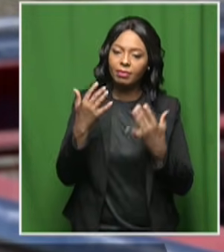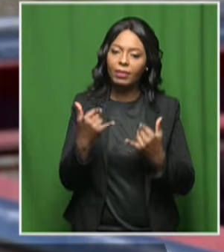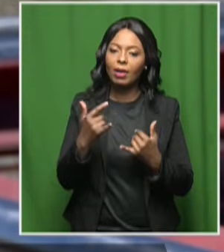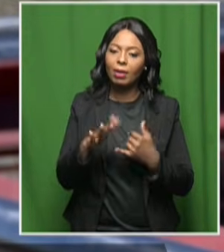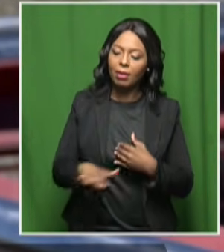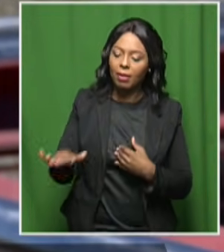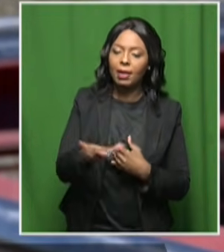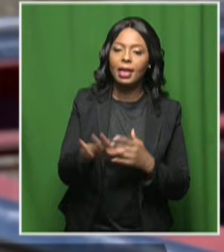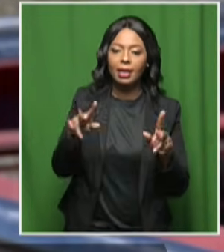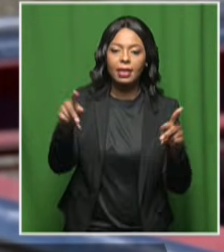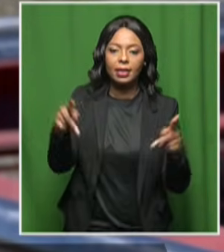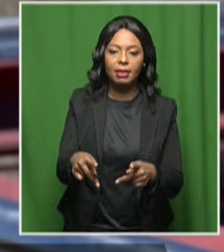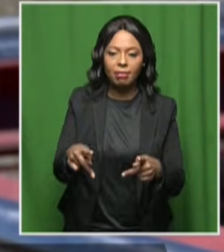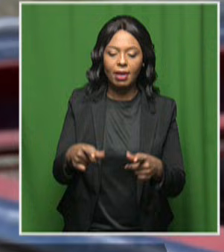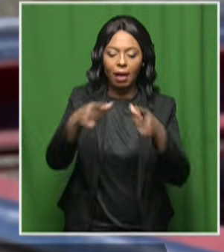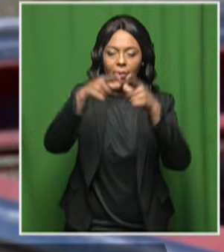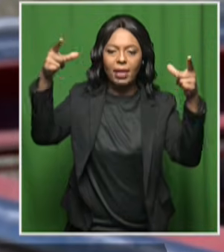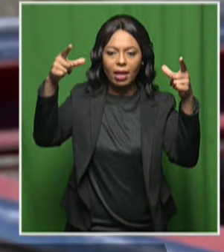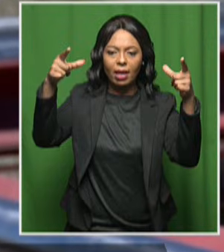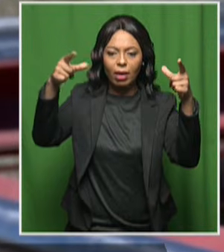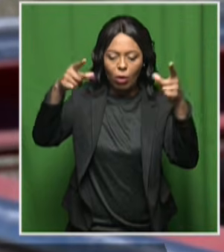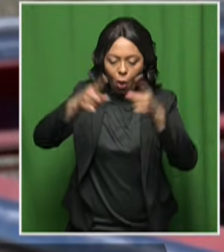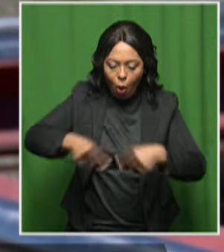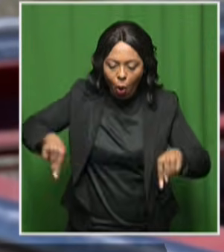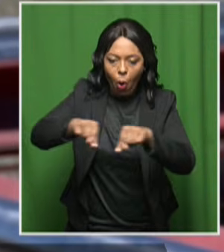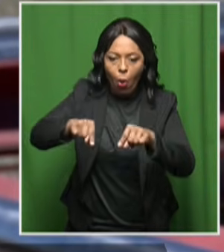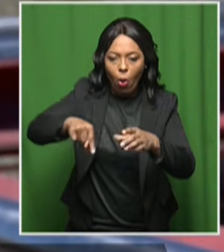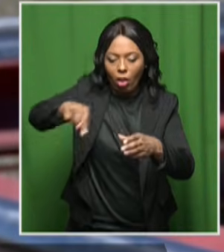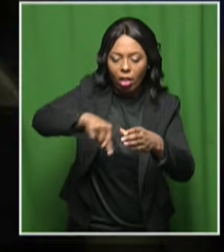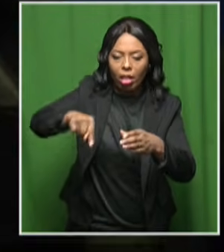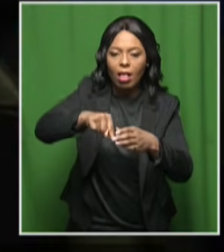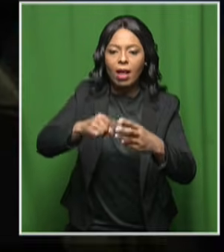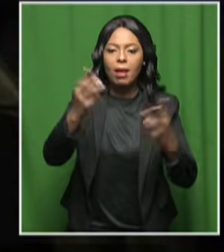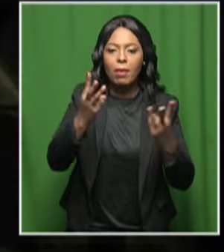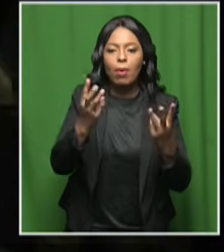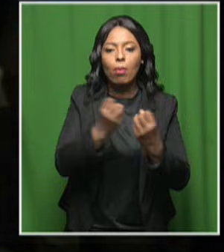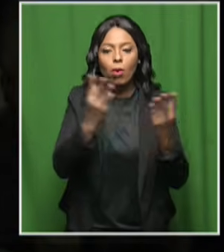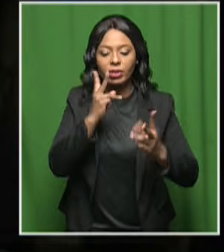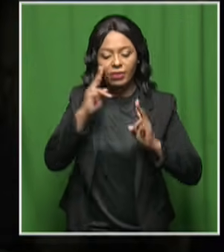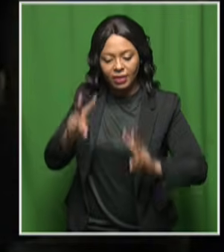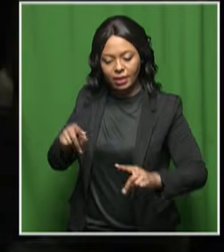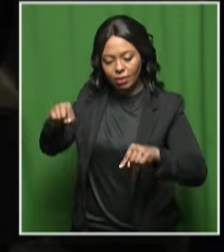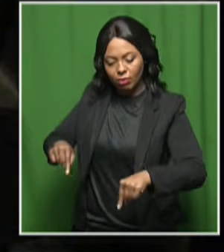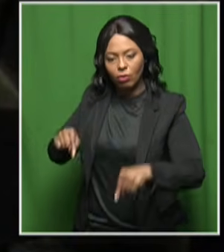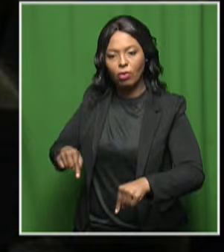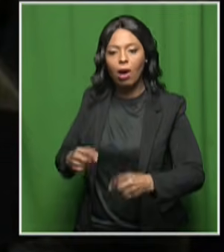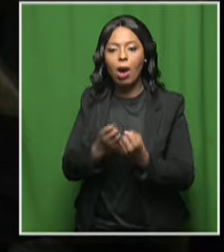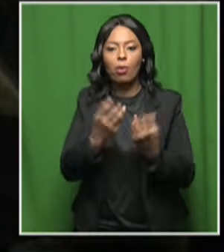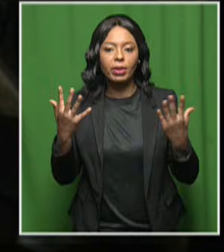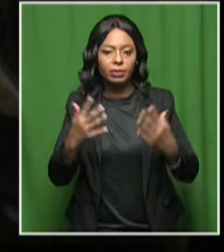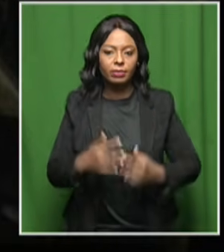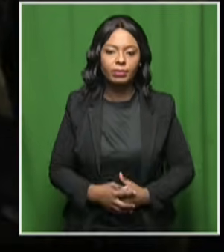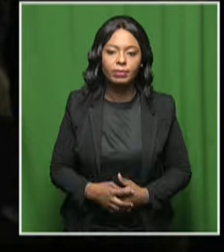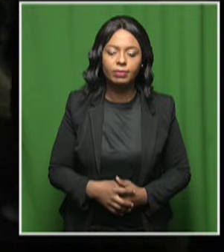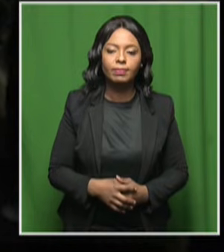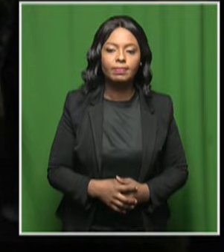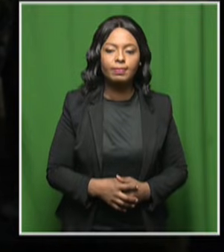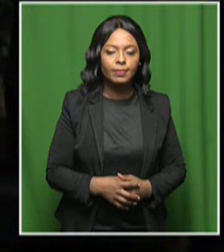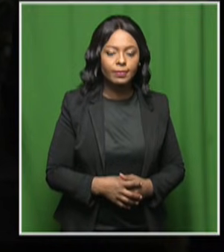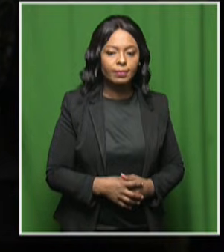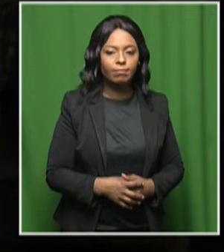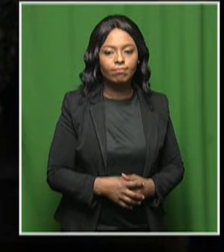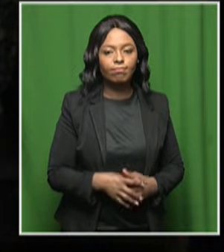about tourists that coming here. How many tourists do you receive yearly? Okay, the number, I can tell you